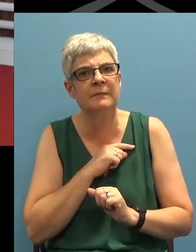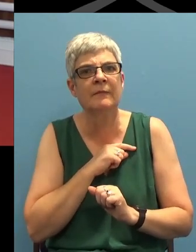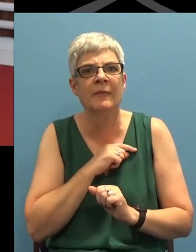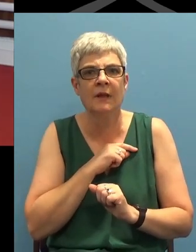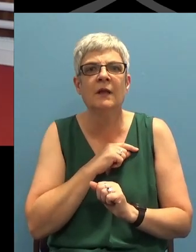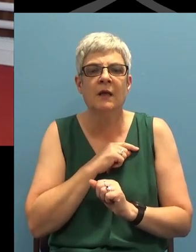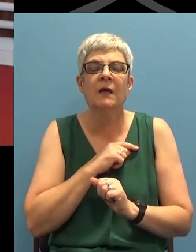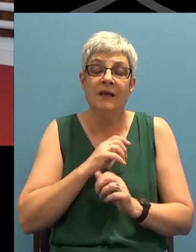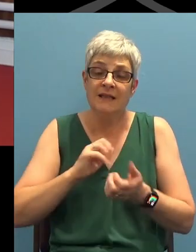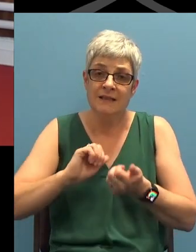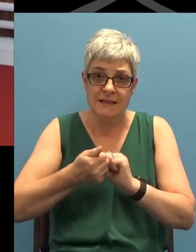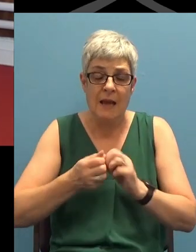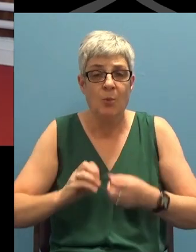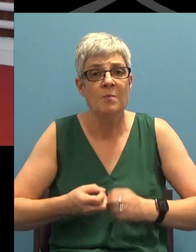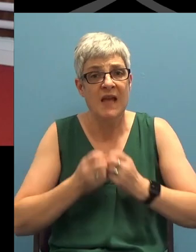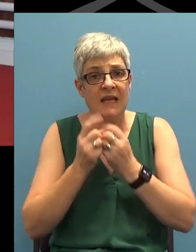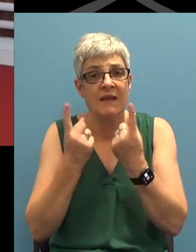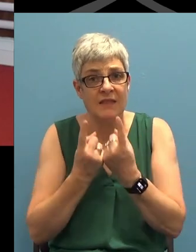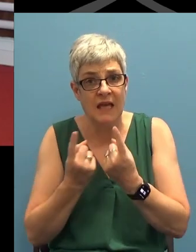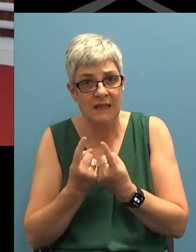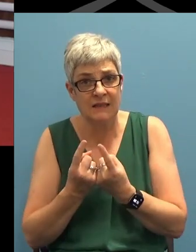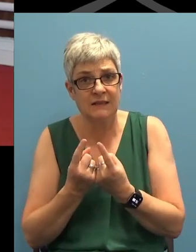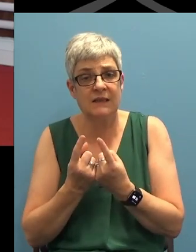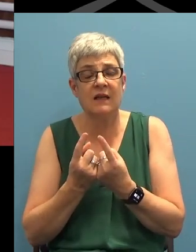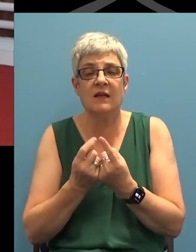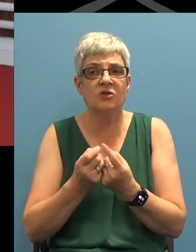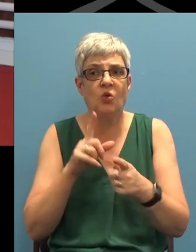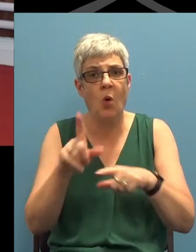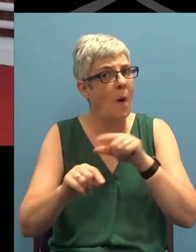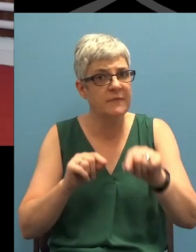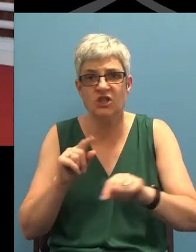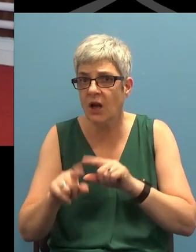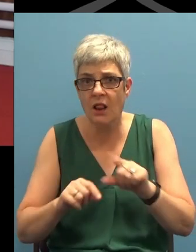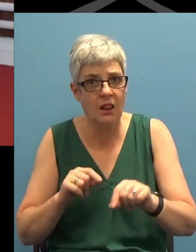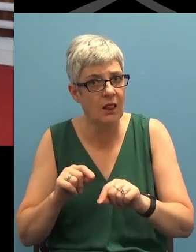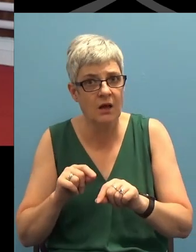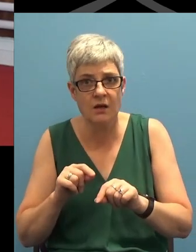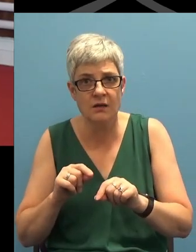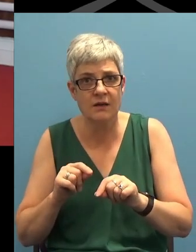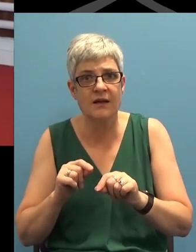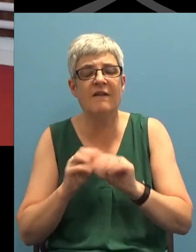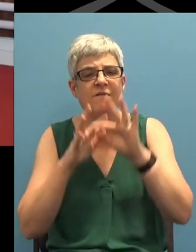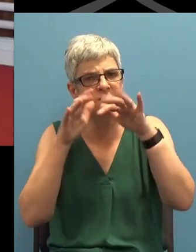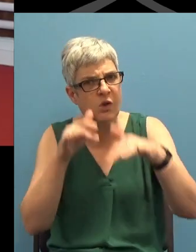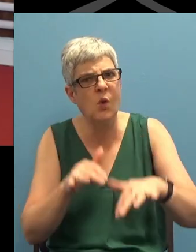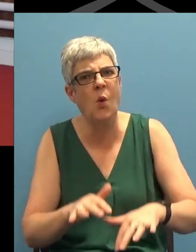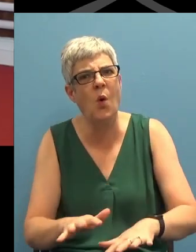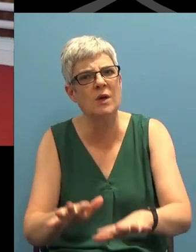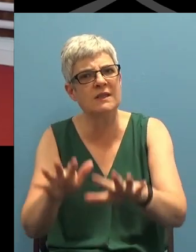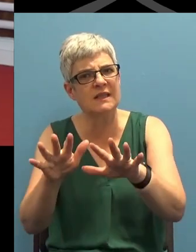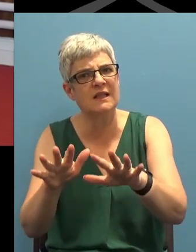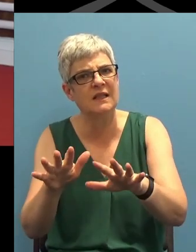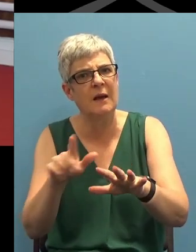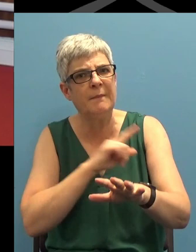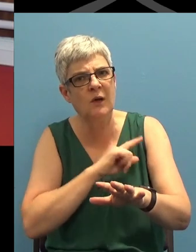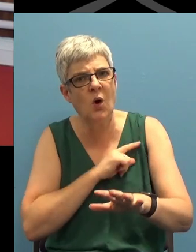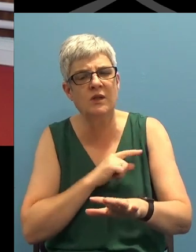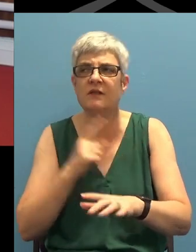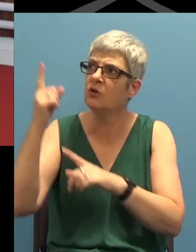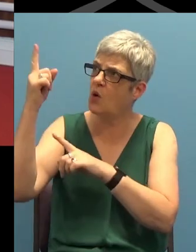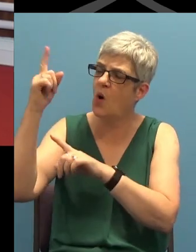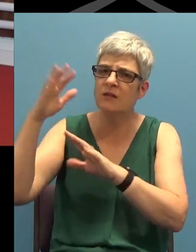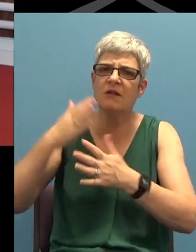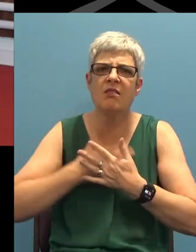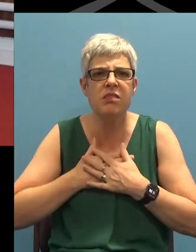Now, this disciple-making mission is not something that's optional for church. It flows right out of the nature, the loving nature of God,